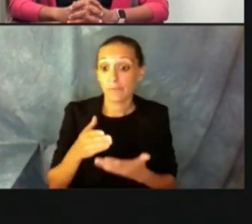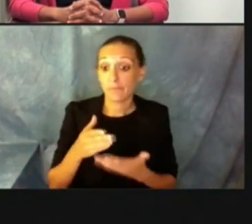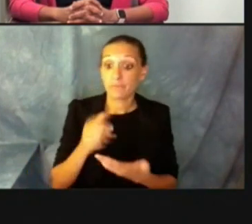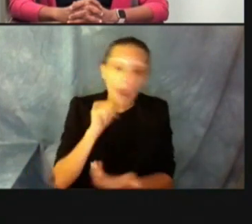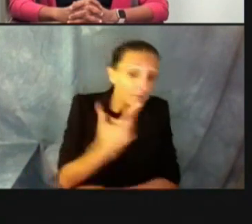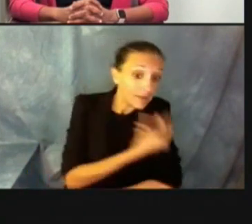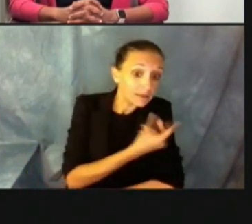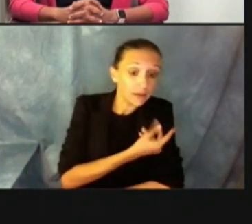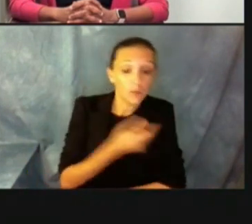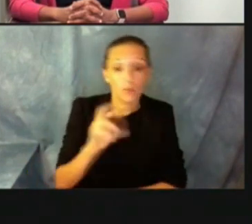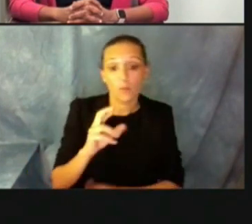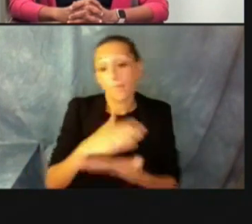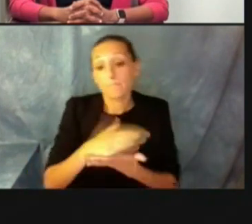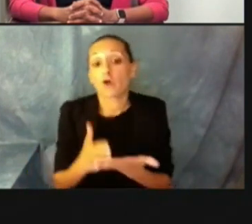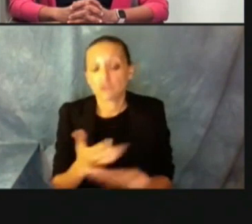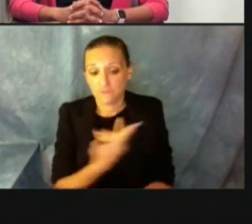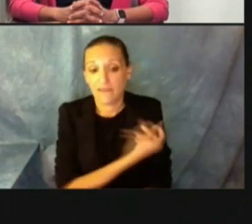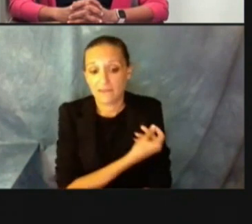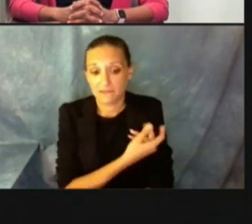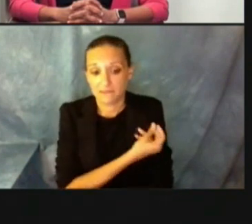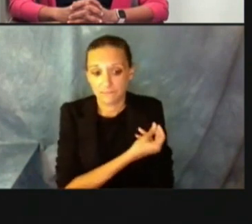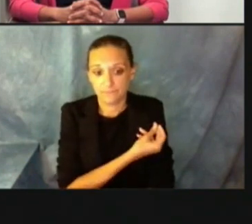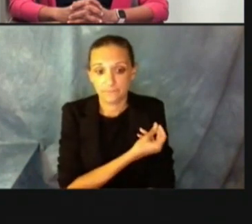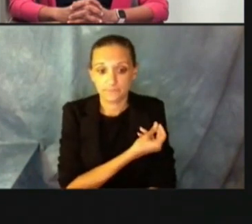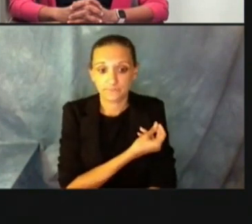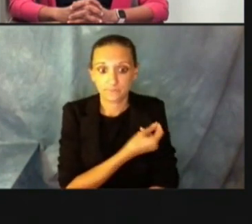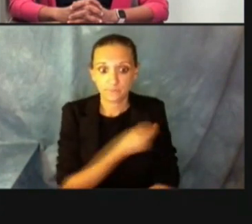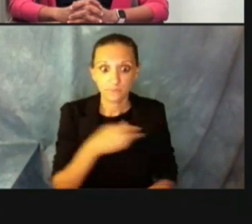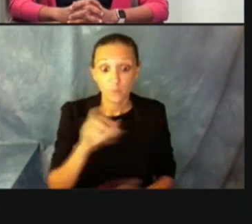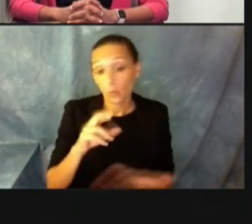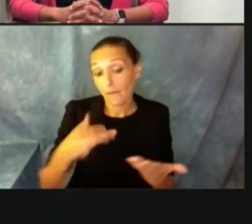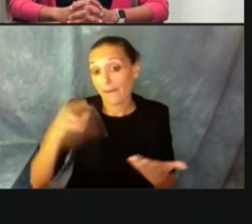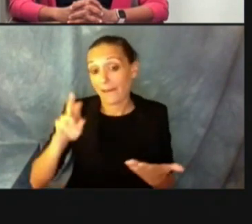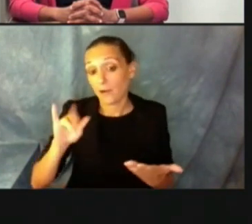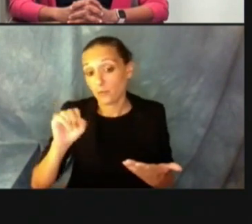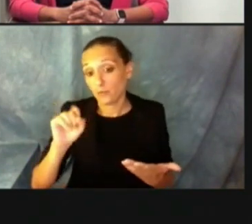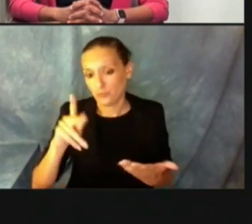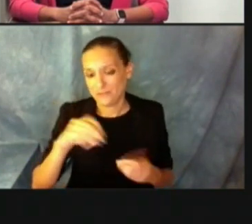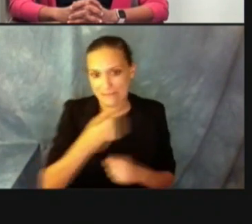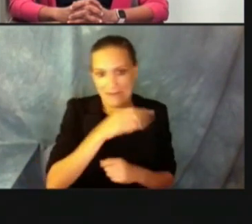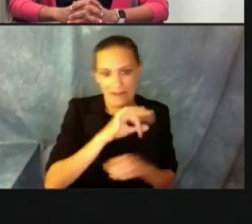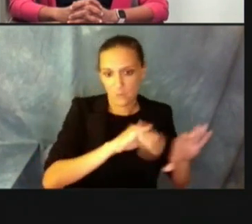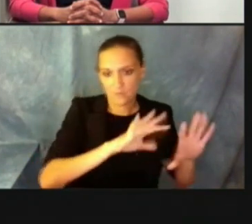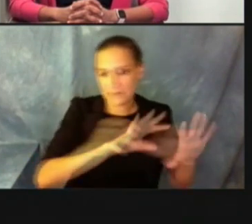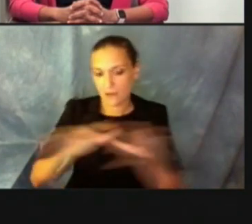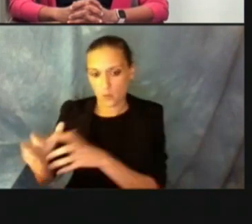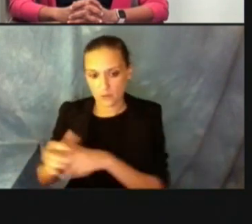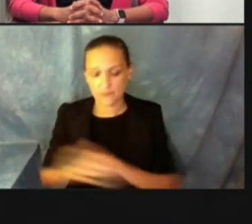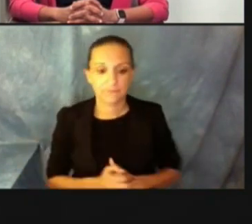unvaccinated, or partially vaccinated, or high risk in either of those categories.